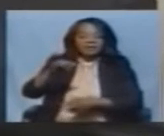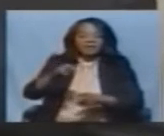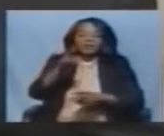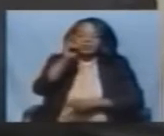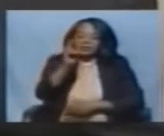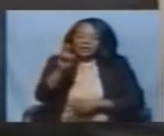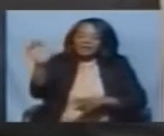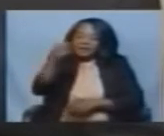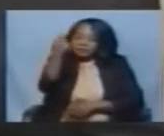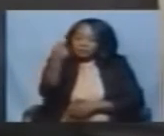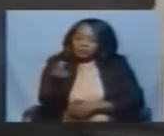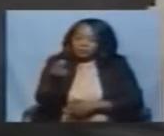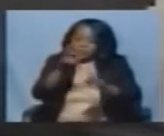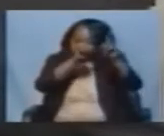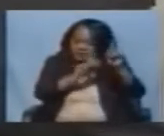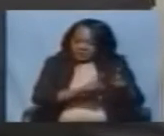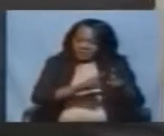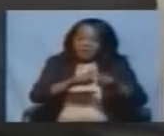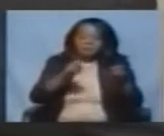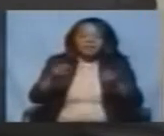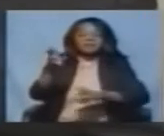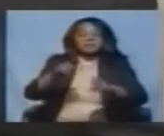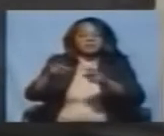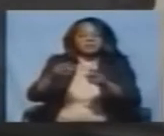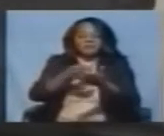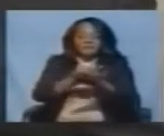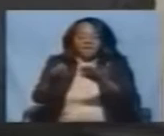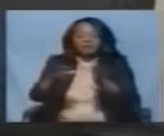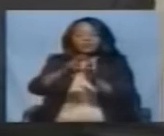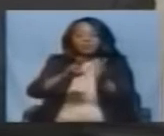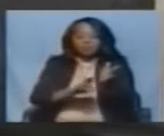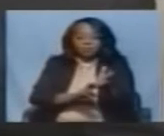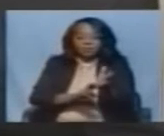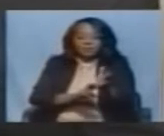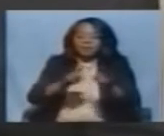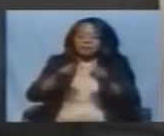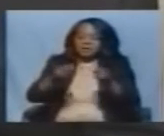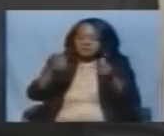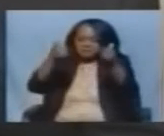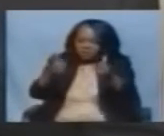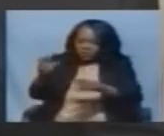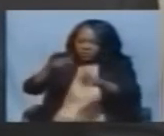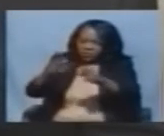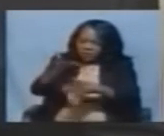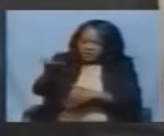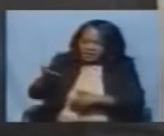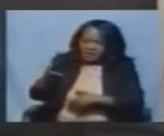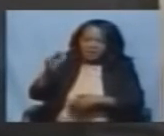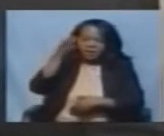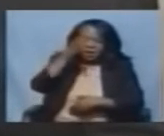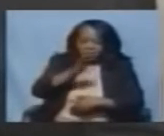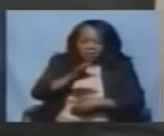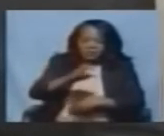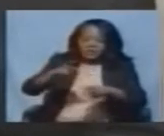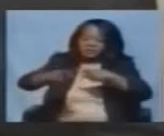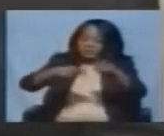tango. You know, and people fail to report that. But you're saying if there are genuine people that are corrupt in the process,